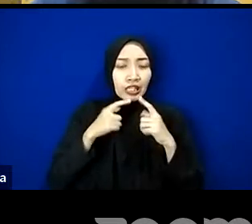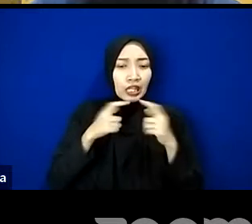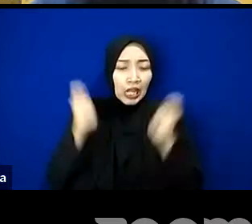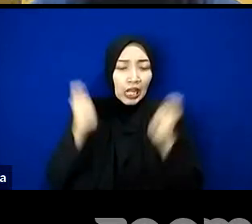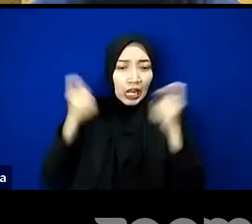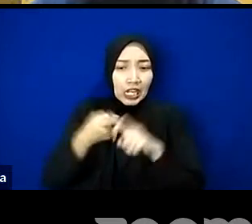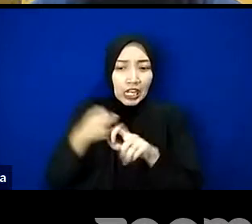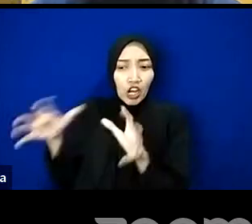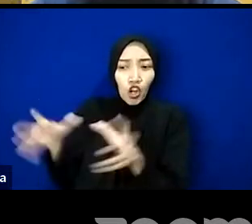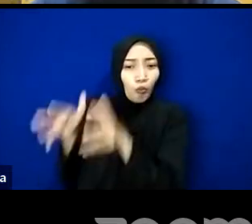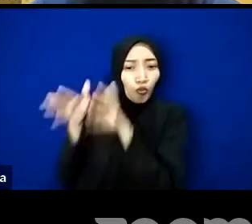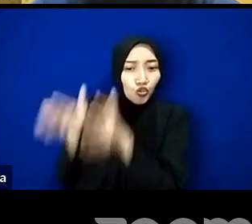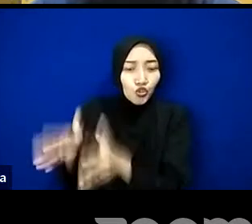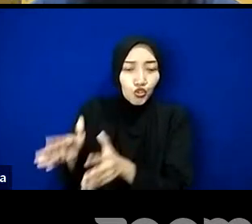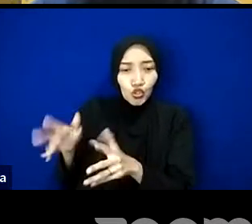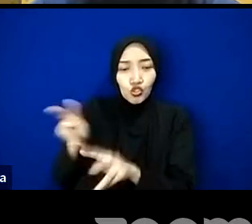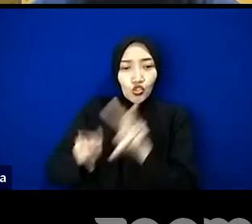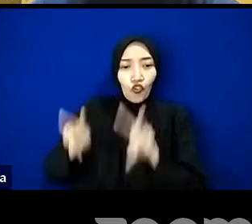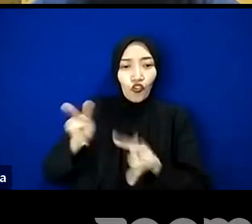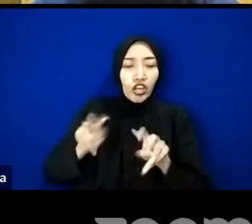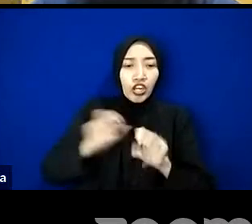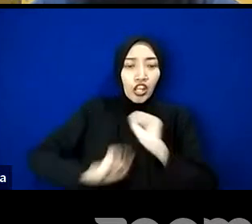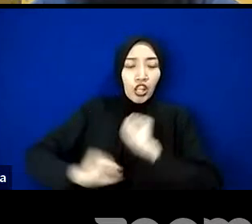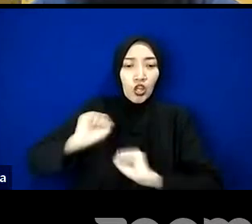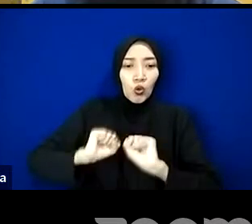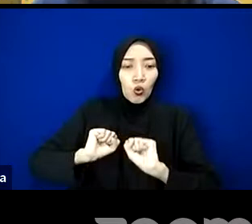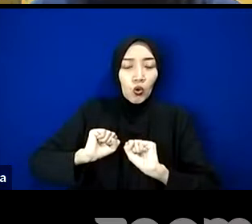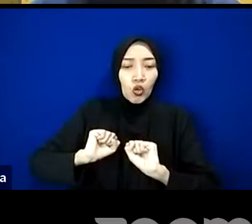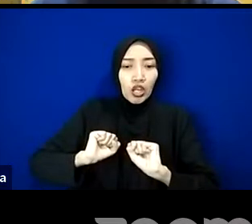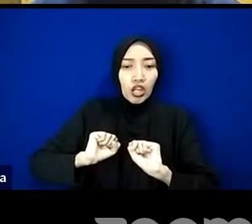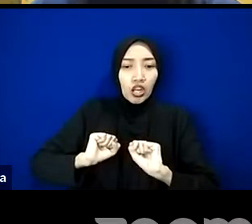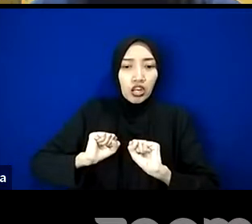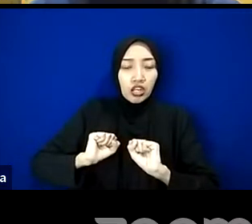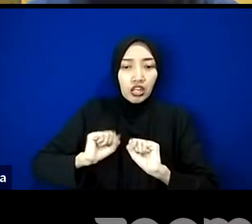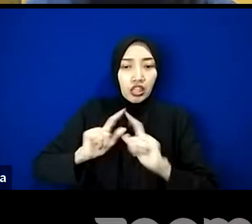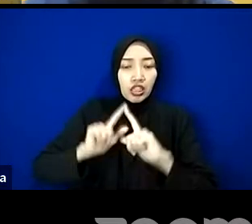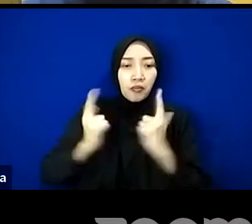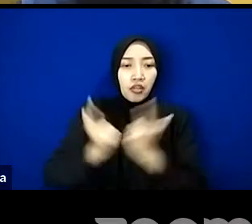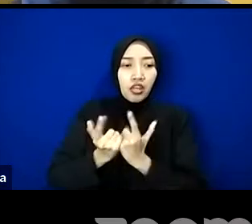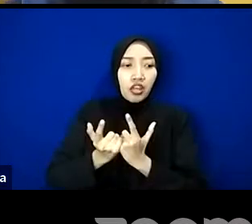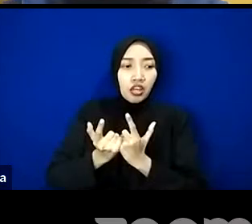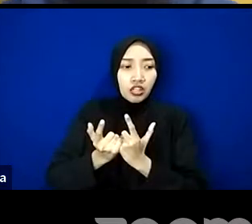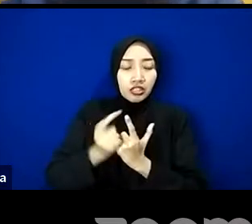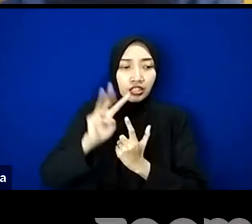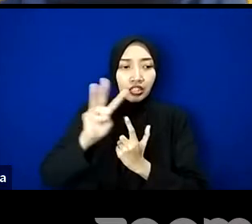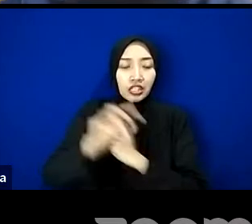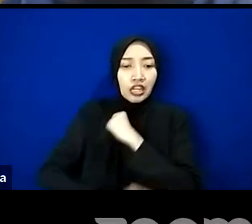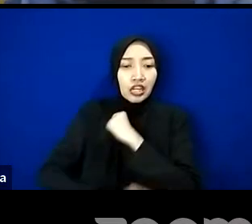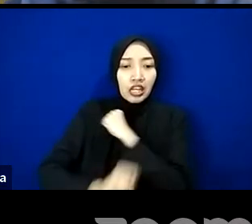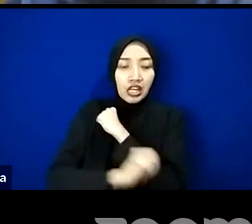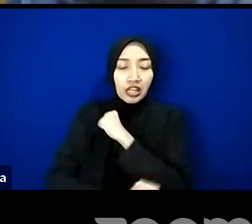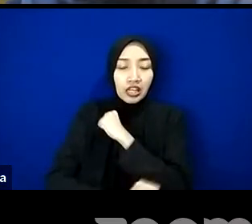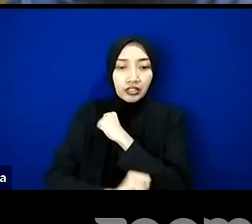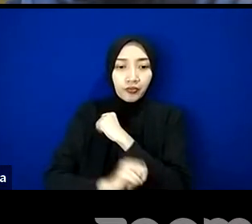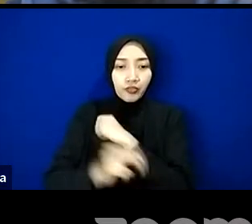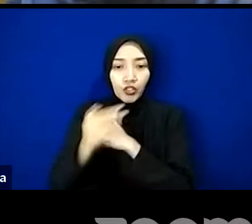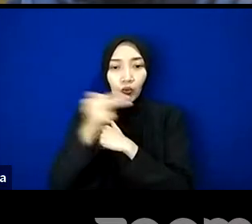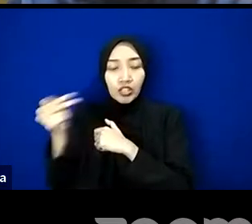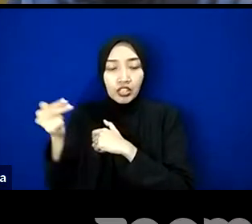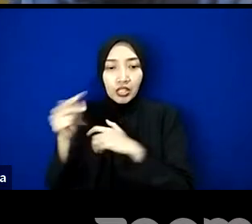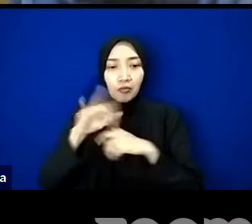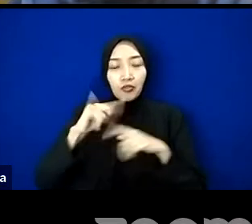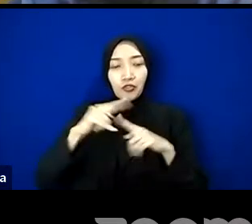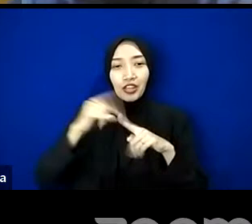one. I forgot the institution in 3 countries: Indonesia, Vietnam, and Malaysia, if I'm mistaken. Indonesia is put a bit